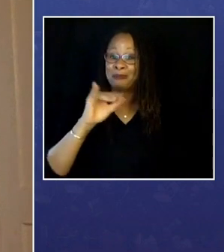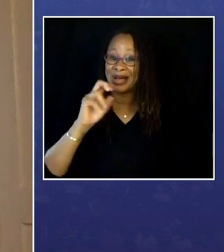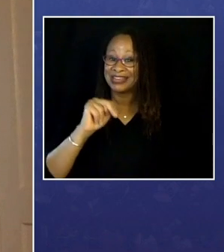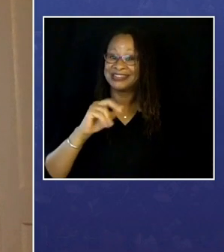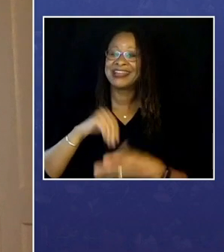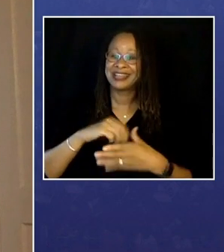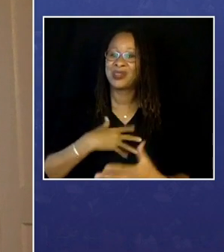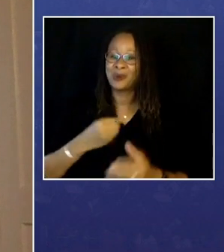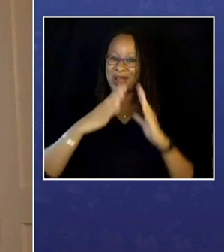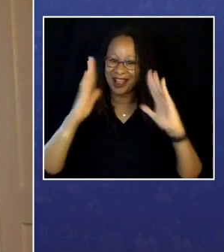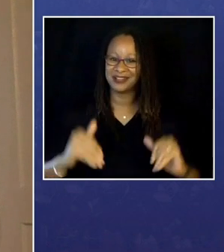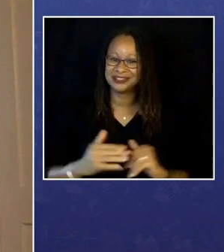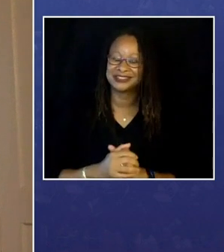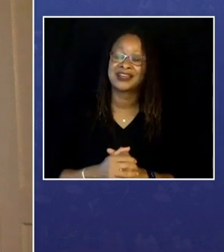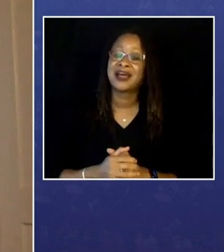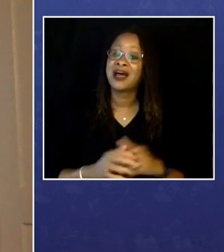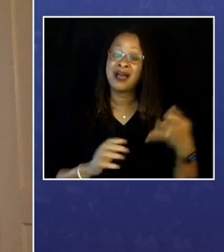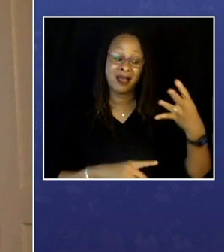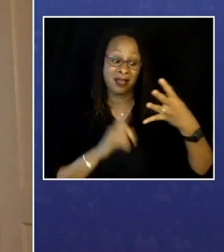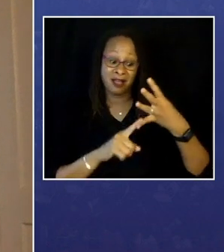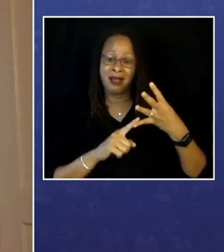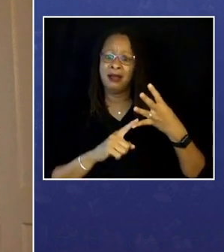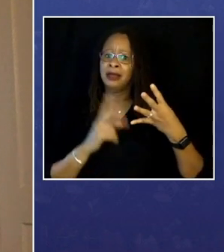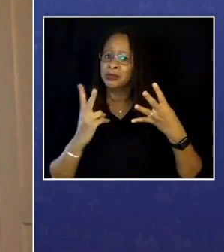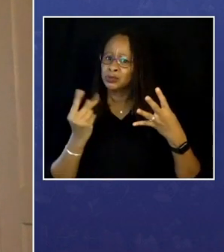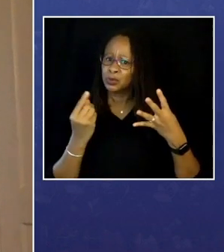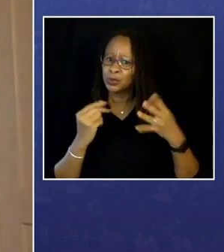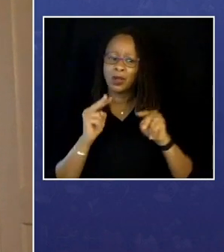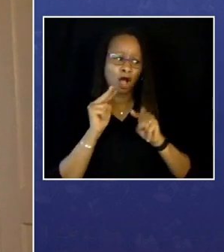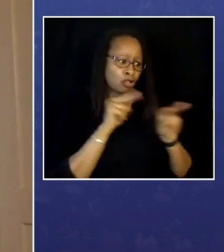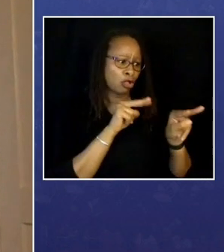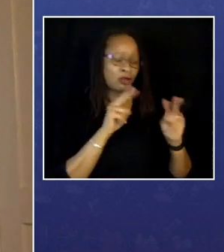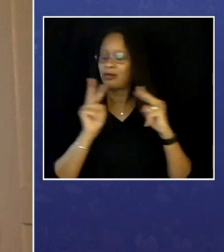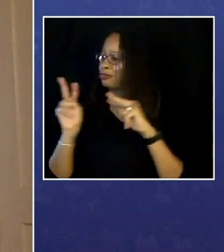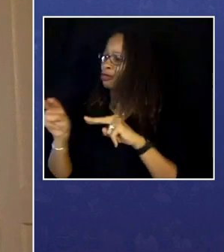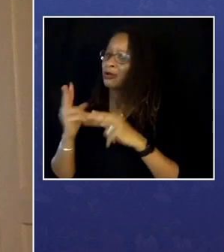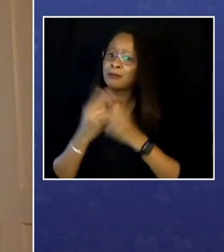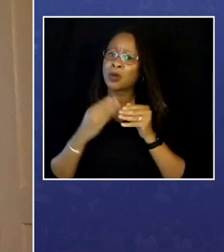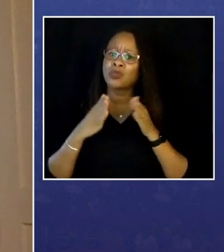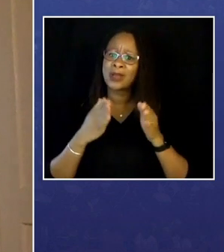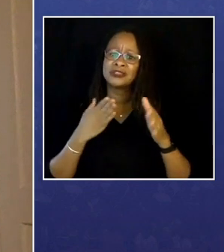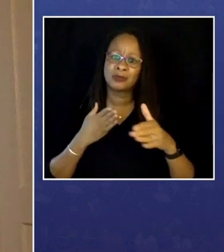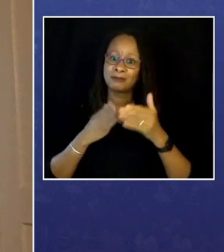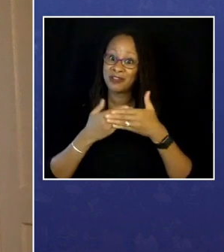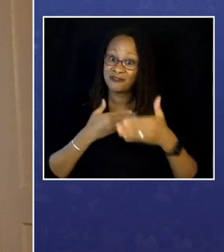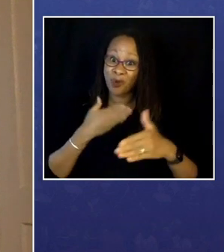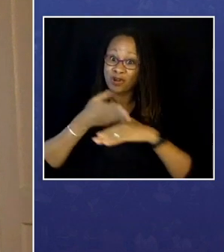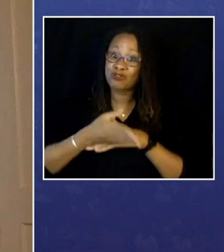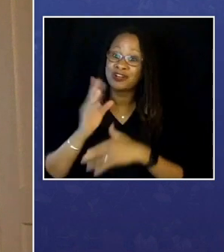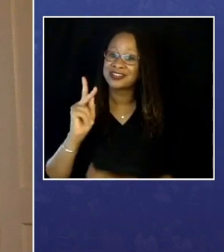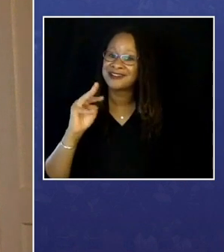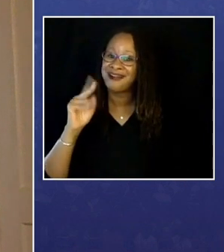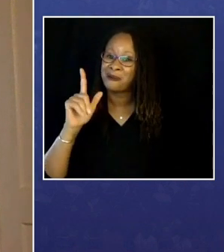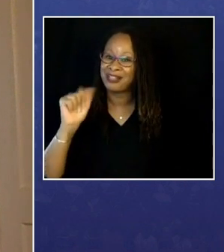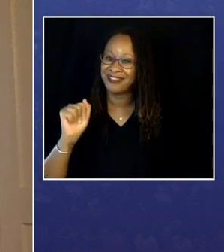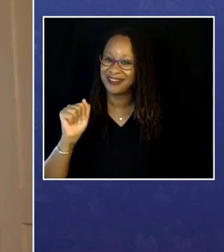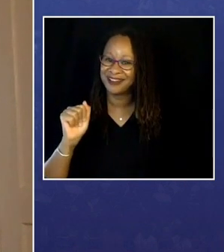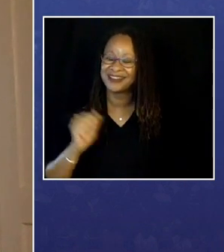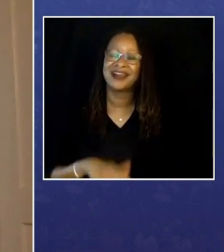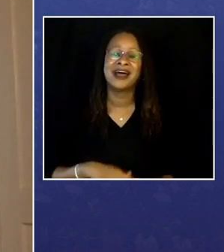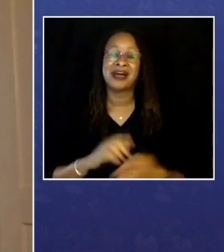Office. Rule number four, look both ways before crossing Kamala. Rule number